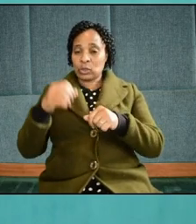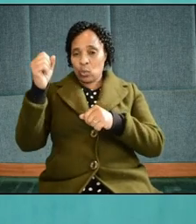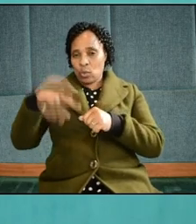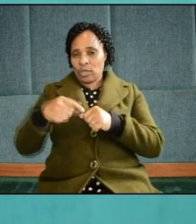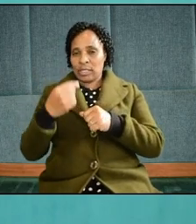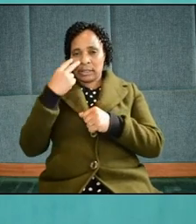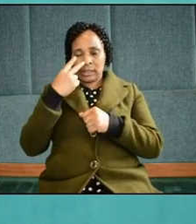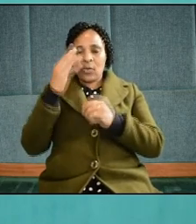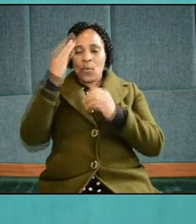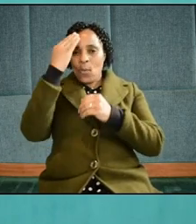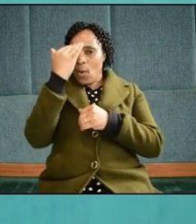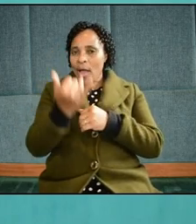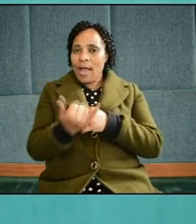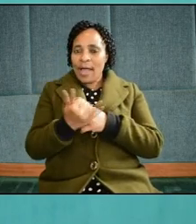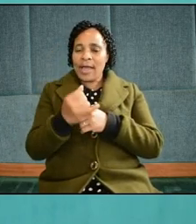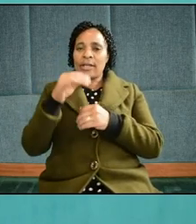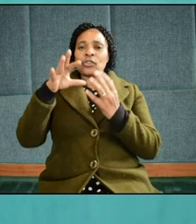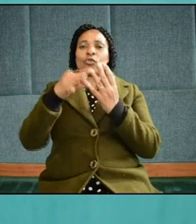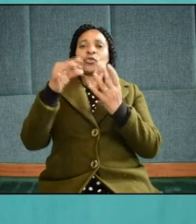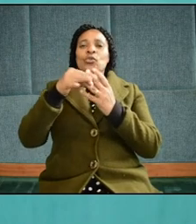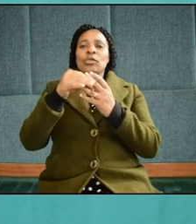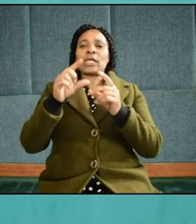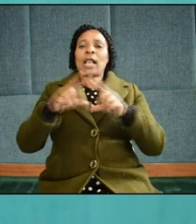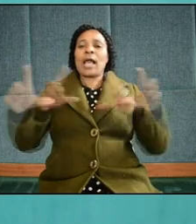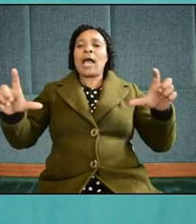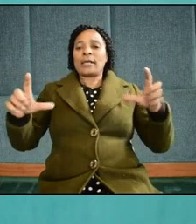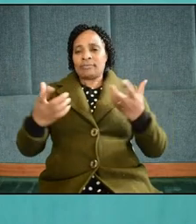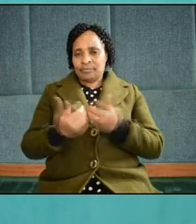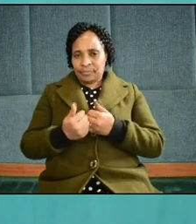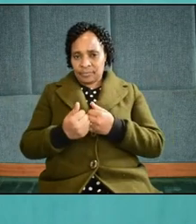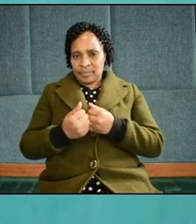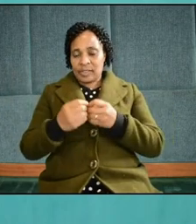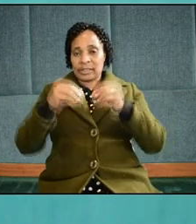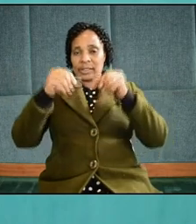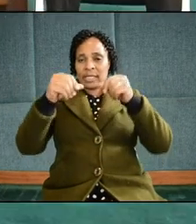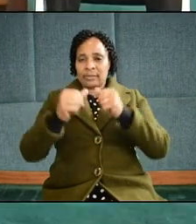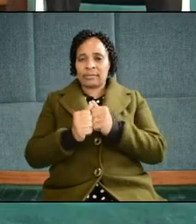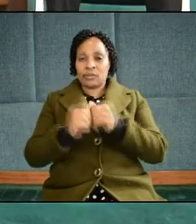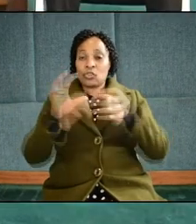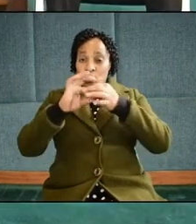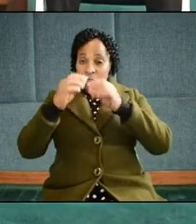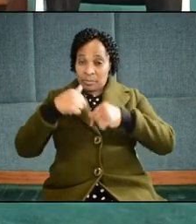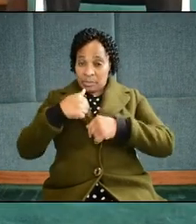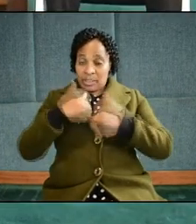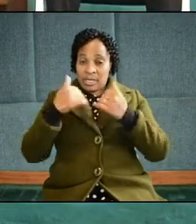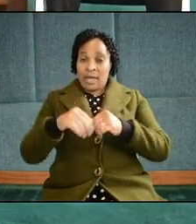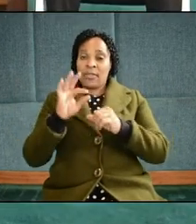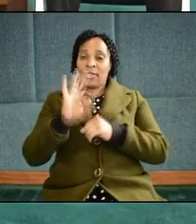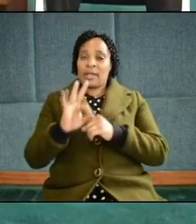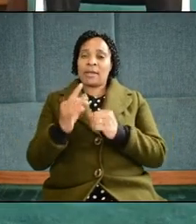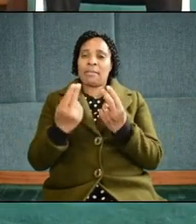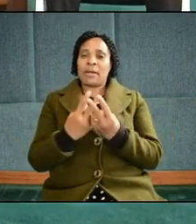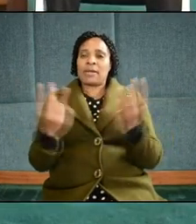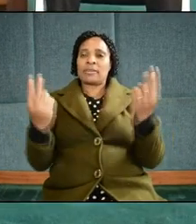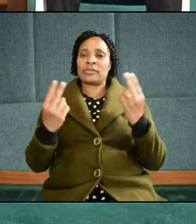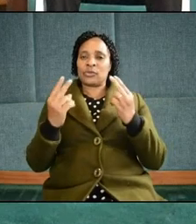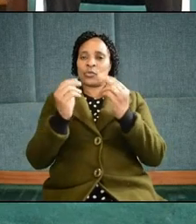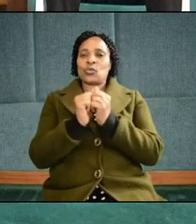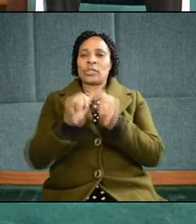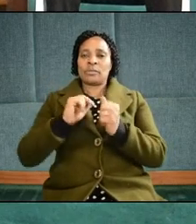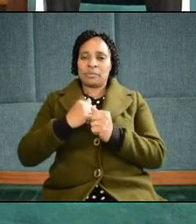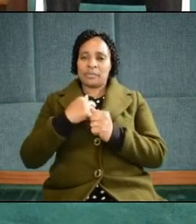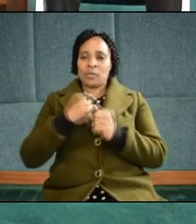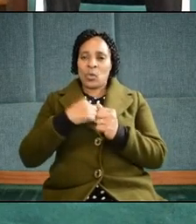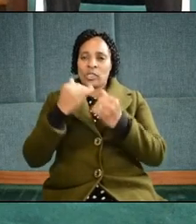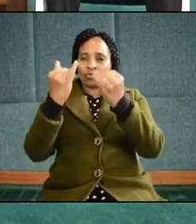to see why did they choose Line in the Sand. Now joined here, I have three panelists with me, and I'd like each one of them